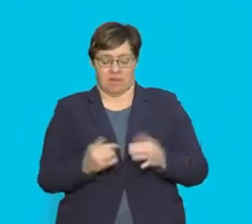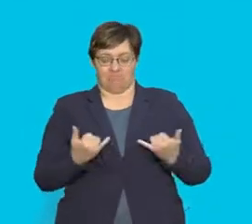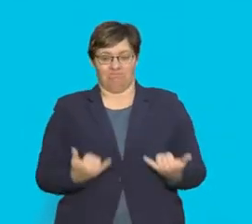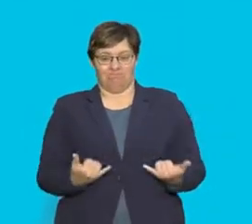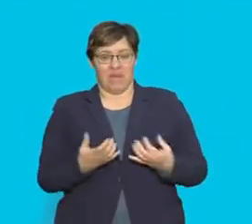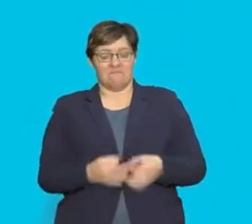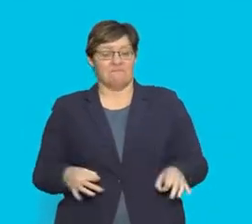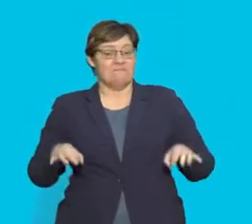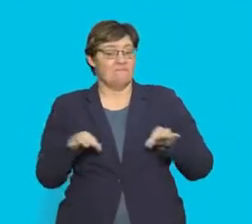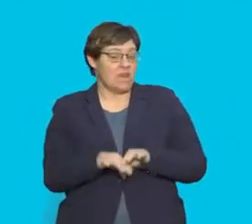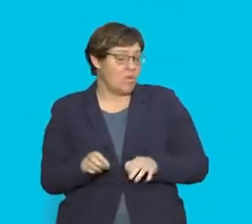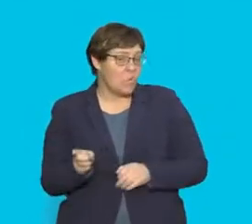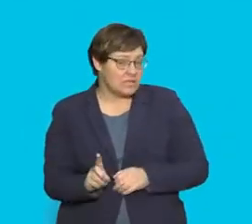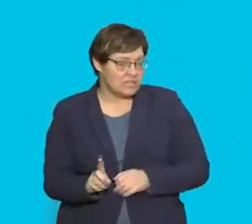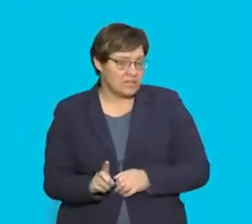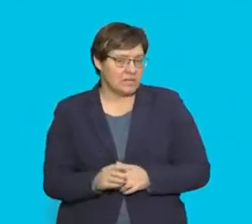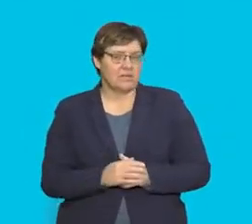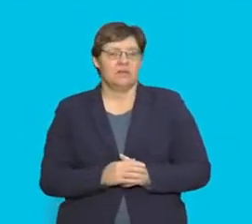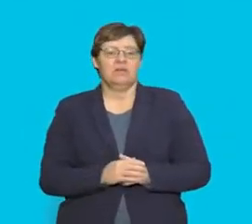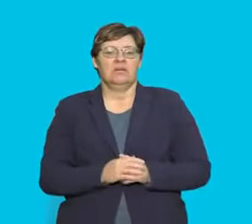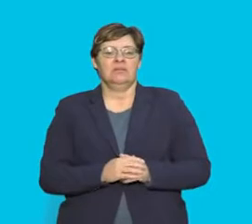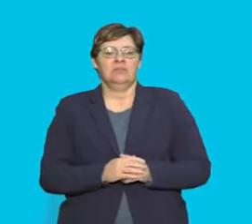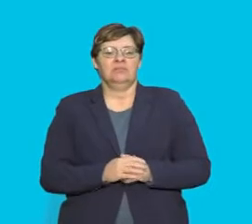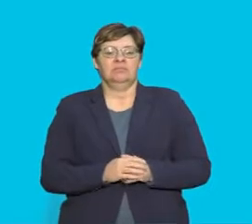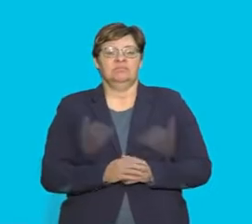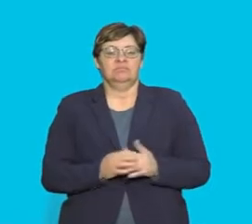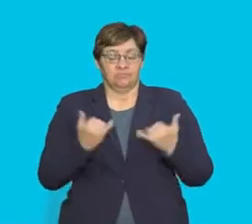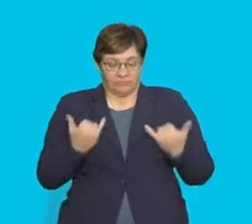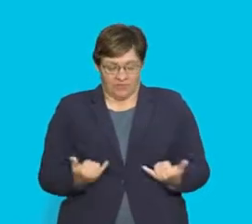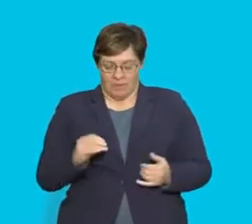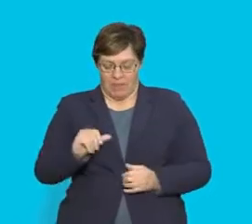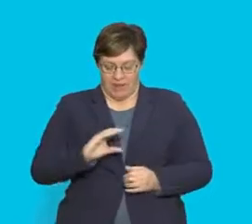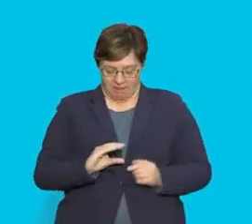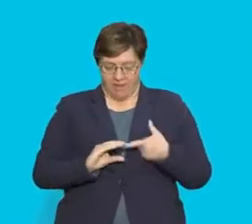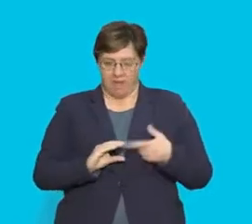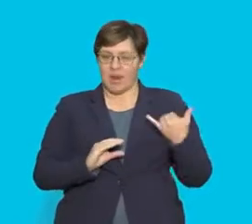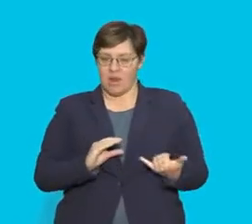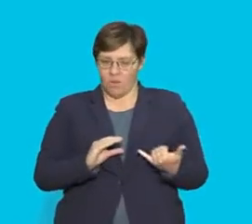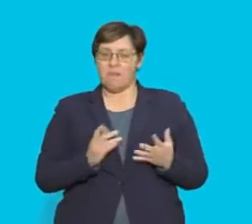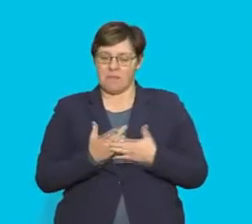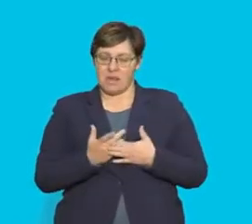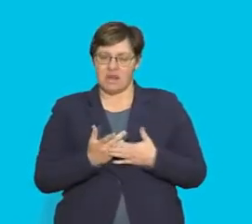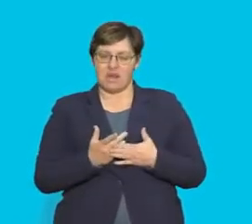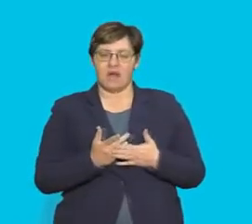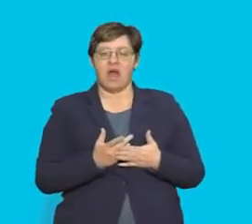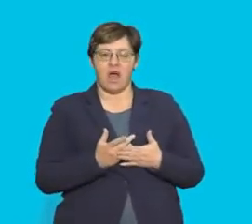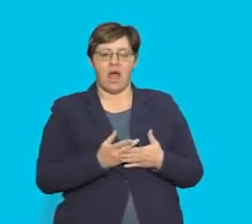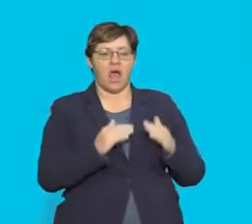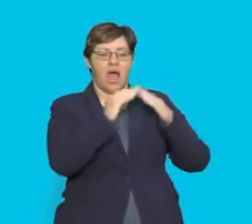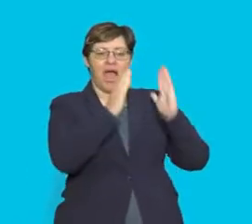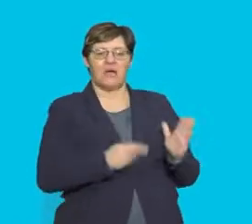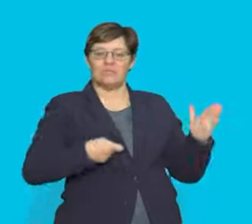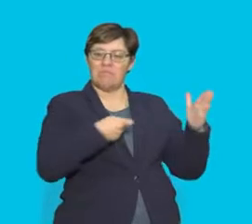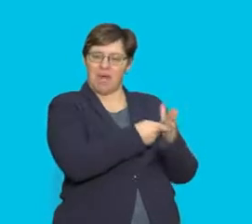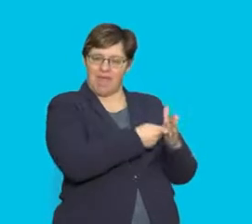also with the present value, this will be something you have now, which is a bond repayment, because when you go